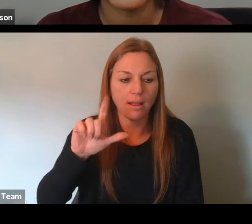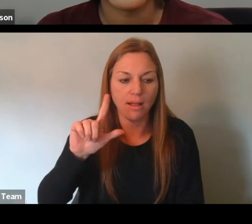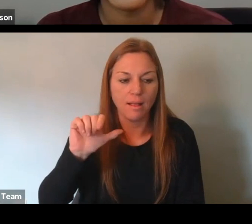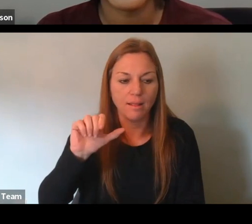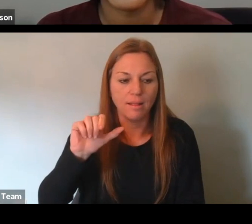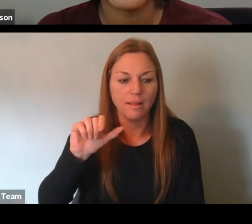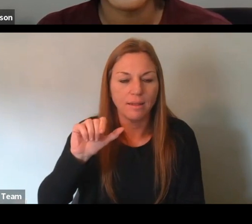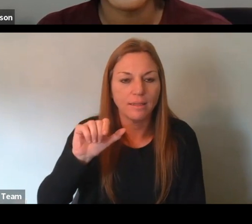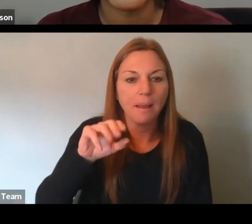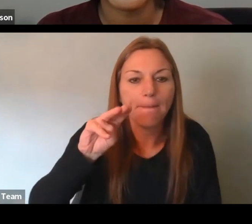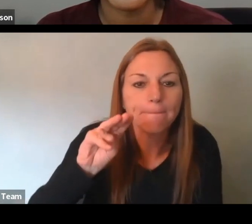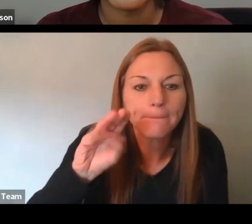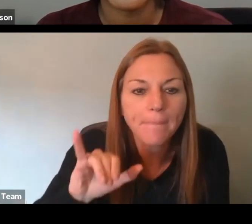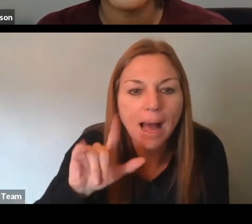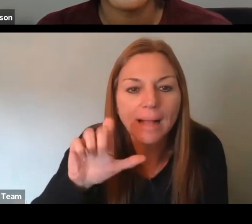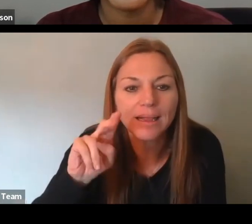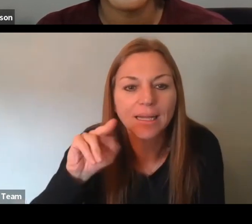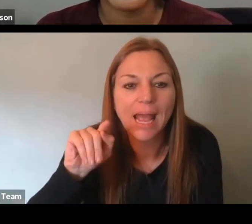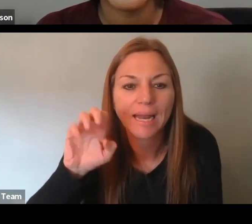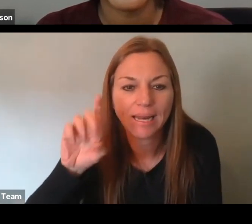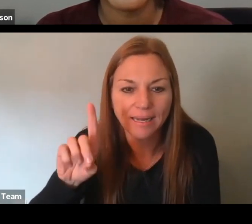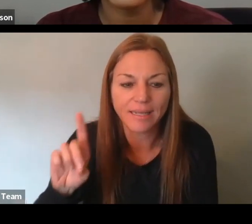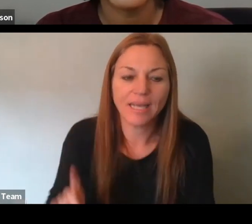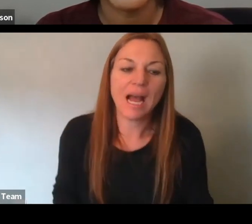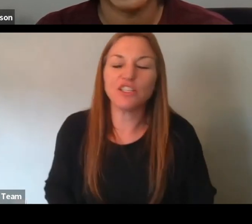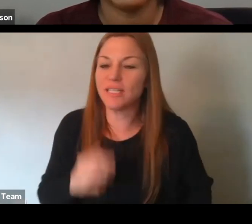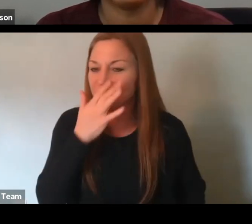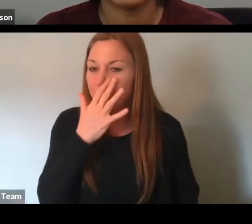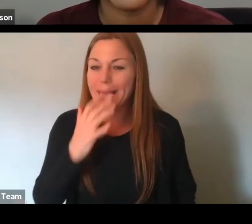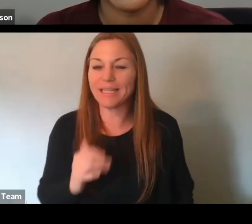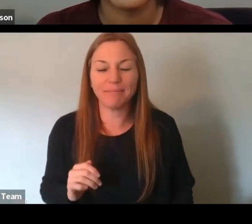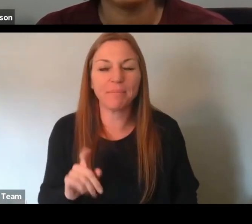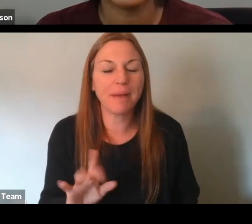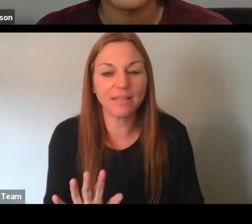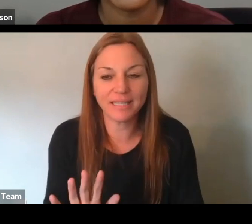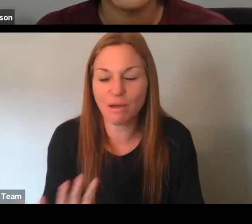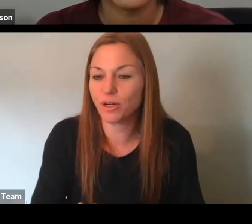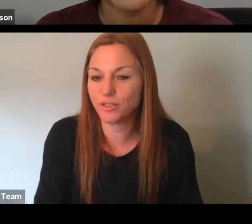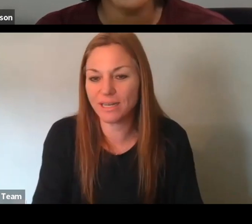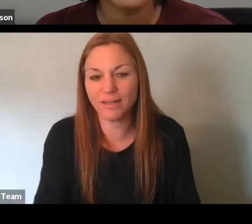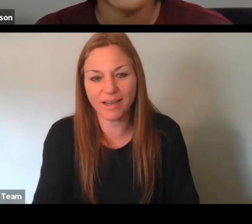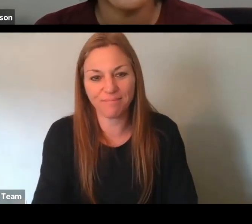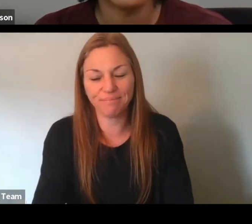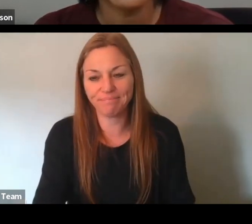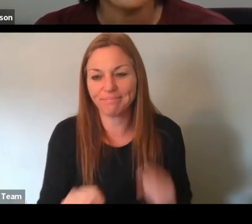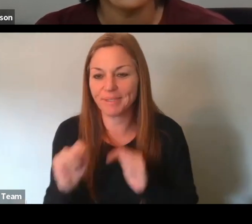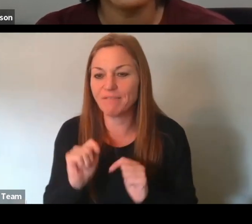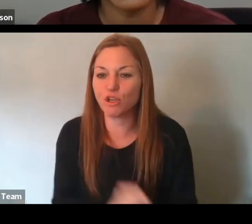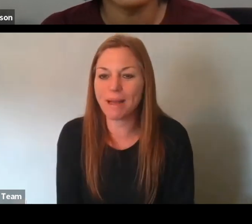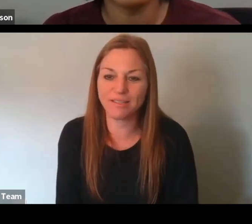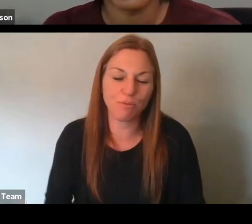Was someone trying to stop? I just needed the myelin, that word you said. If you could go back to that one spot, please. Thank